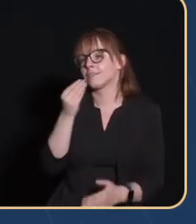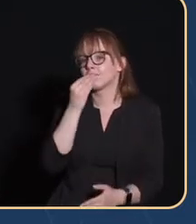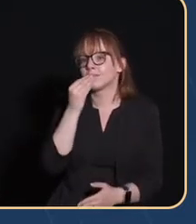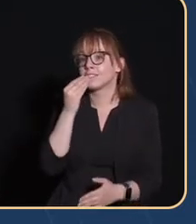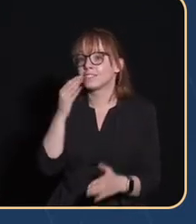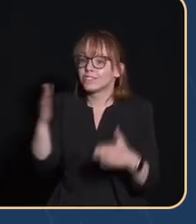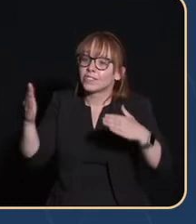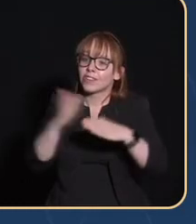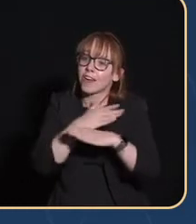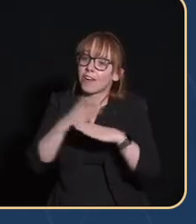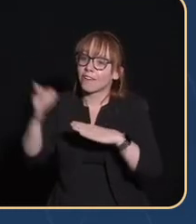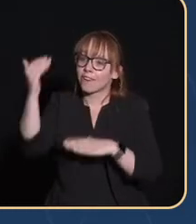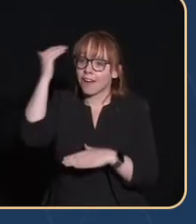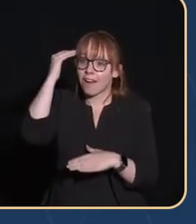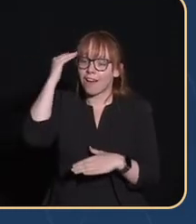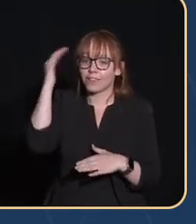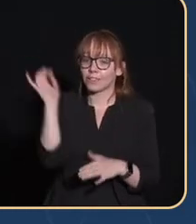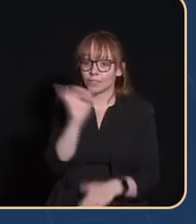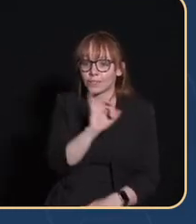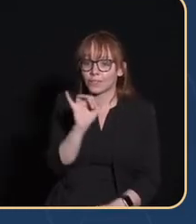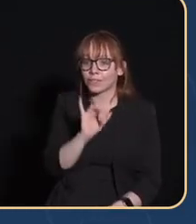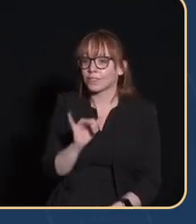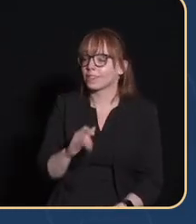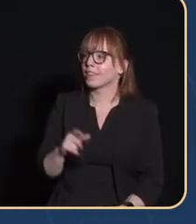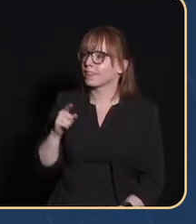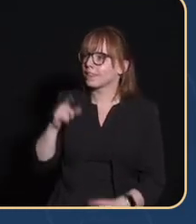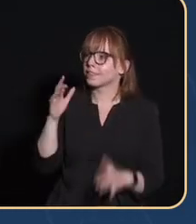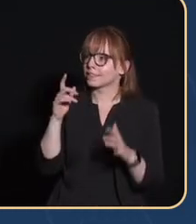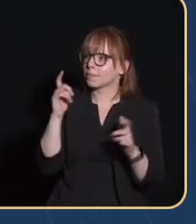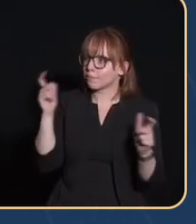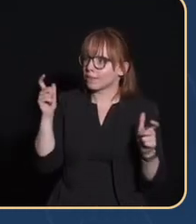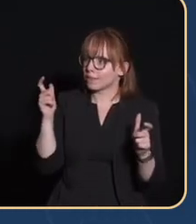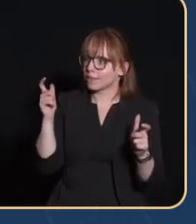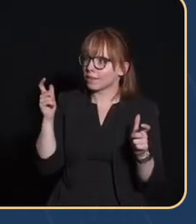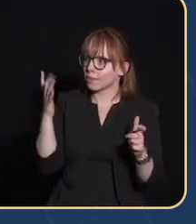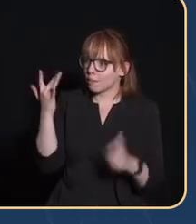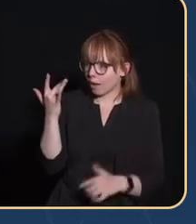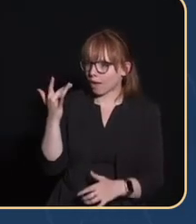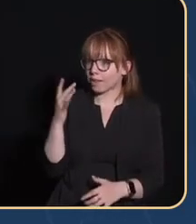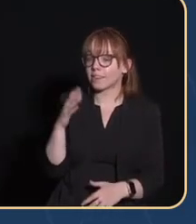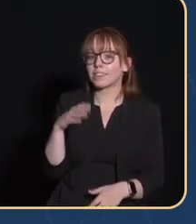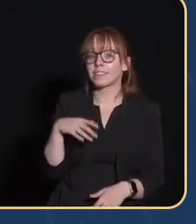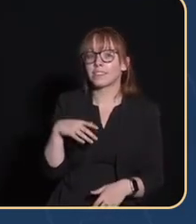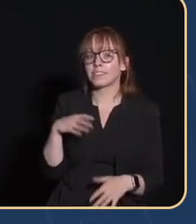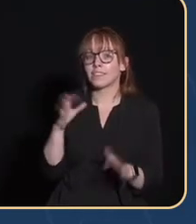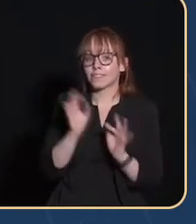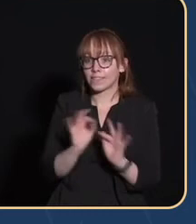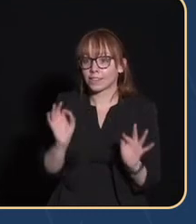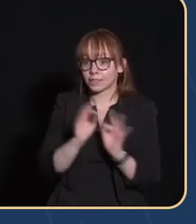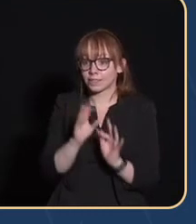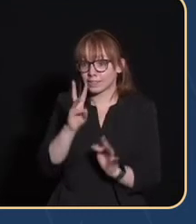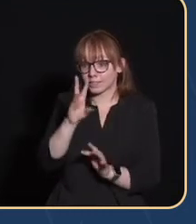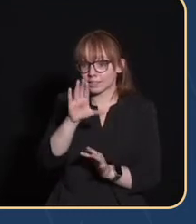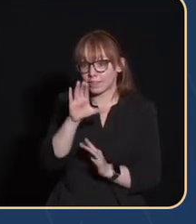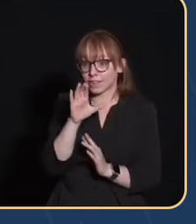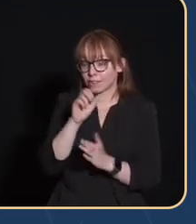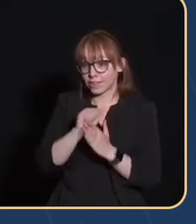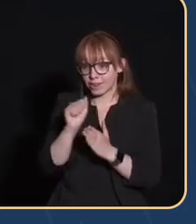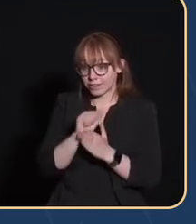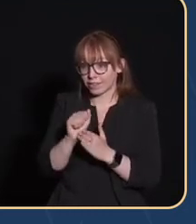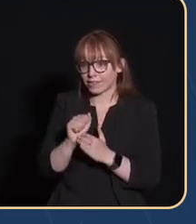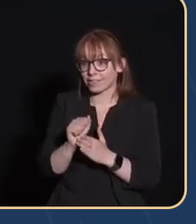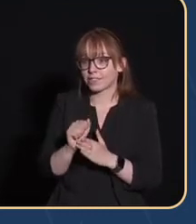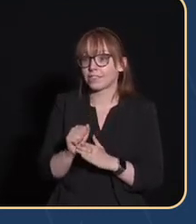her knowledge, which I think is priceless. So here's the big deal on this. The current bid is $600. If you're at home right now and you're bidding,